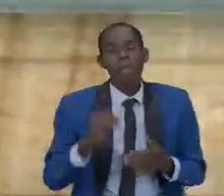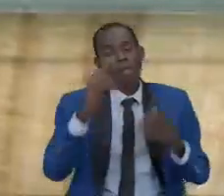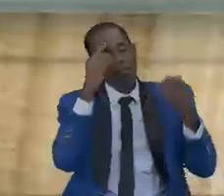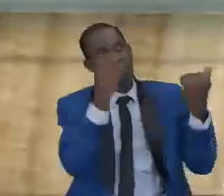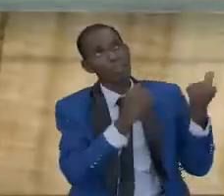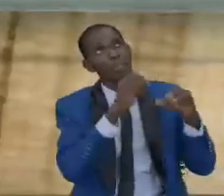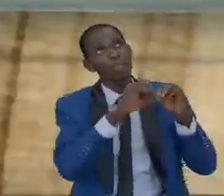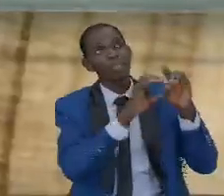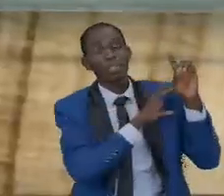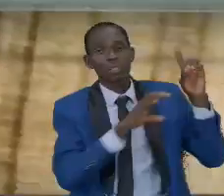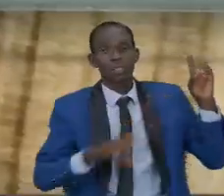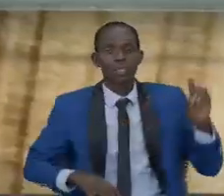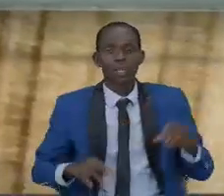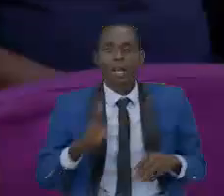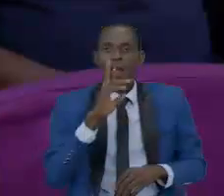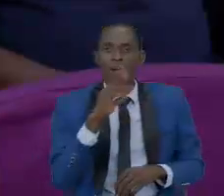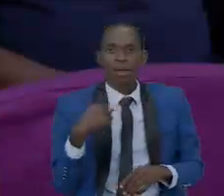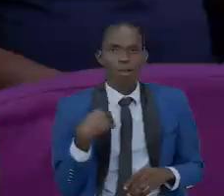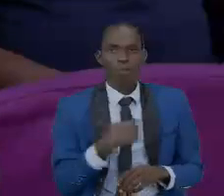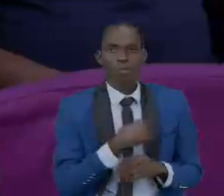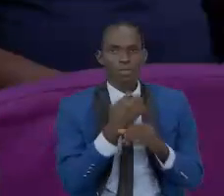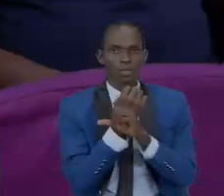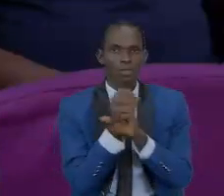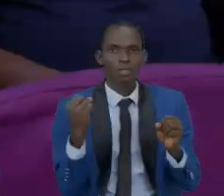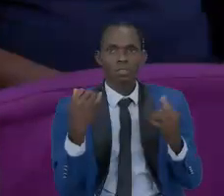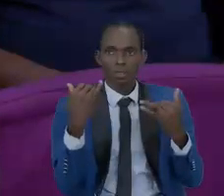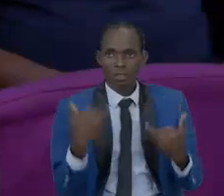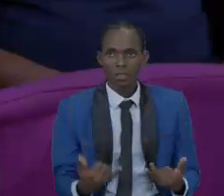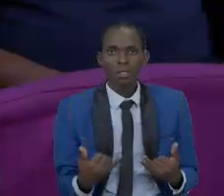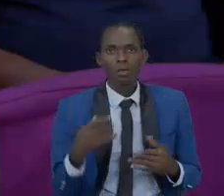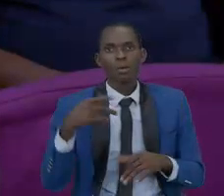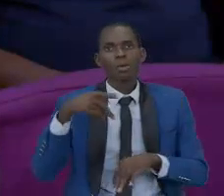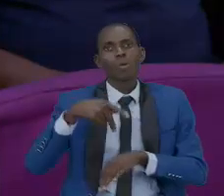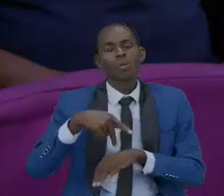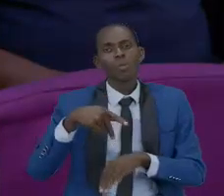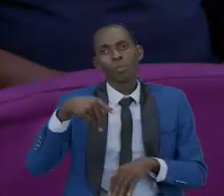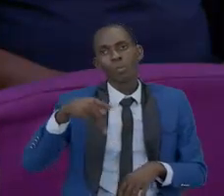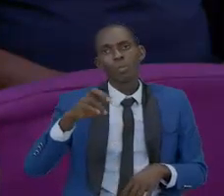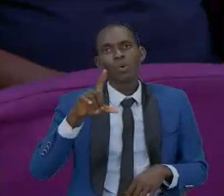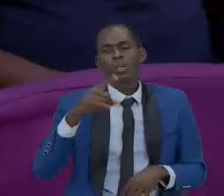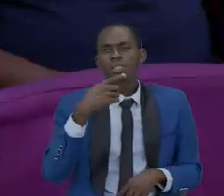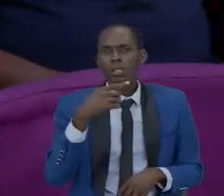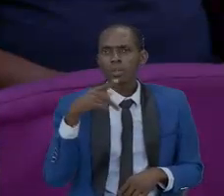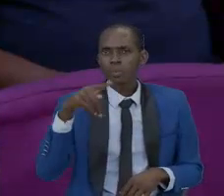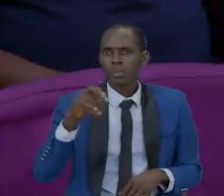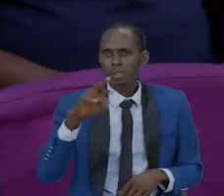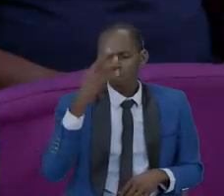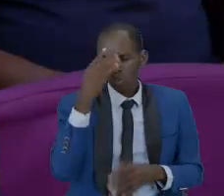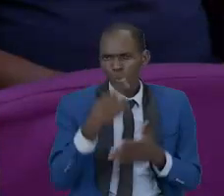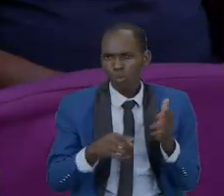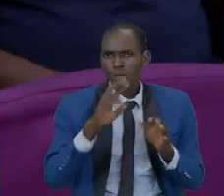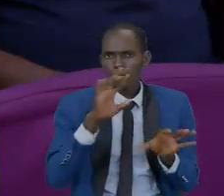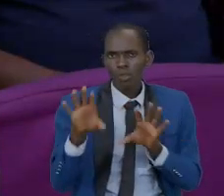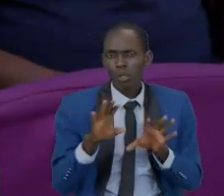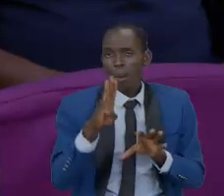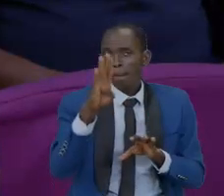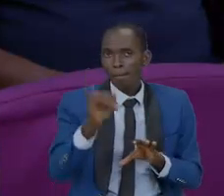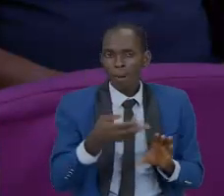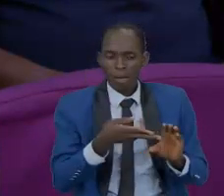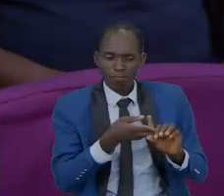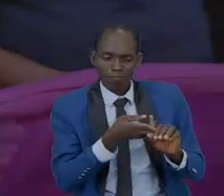are we saved now Paul the Apostle said Peter you know what you're doing now by withdrawing from